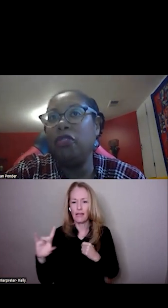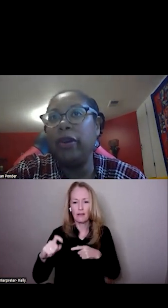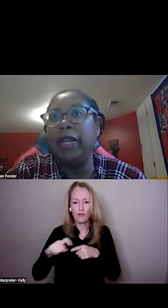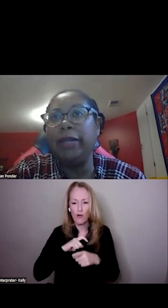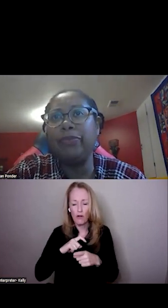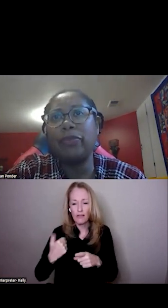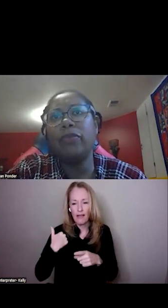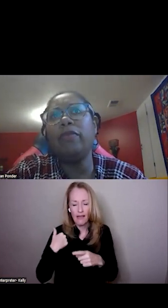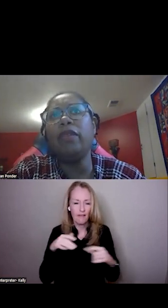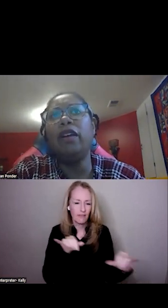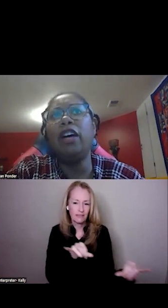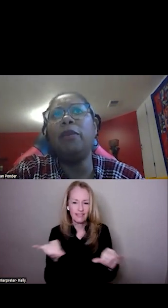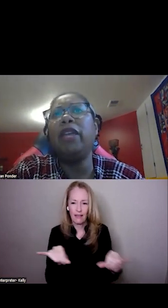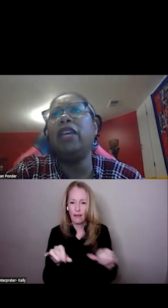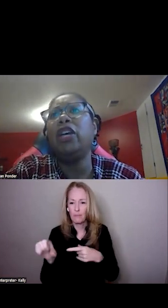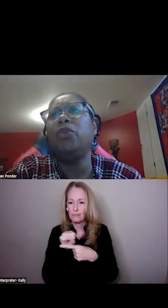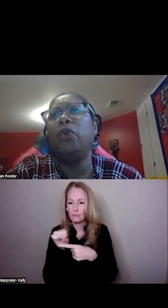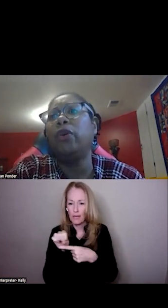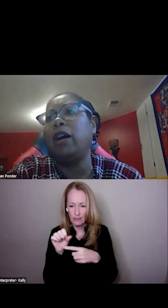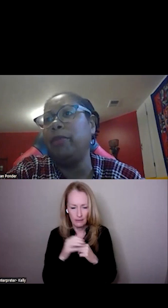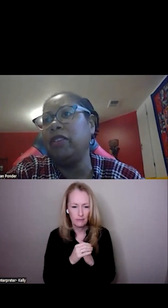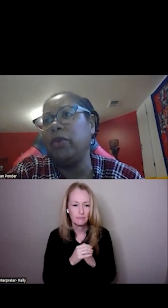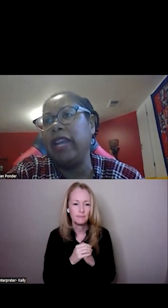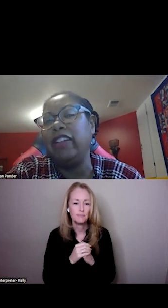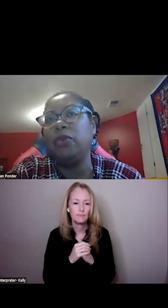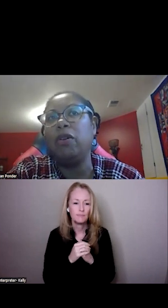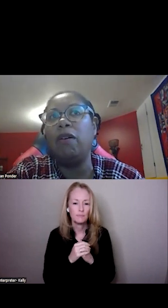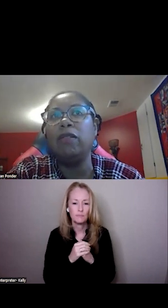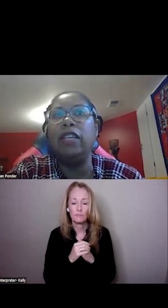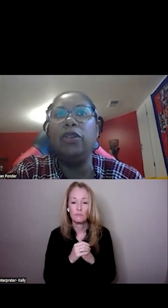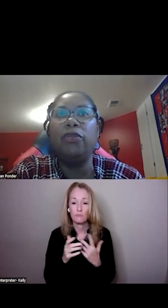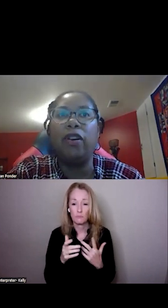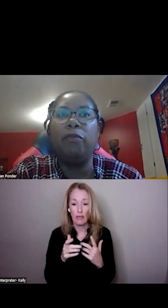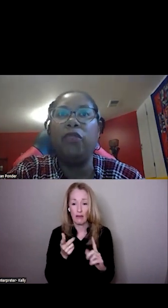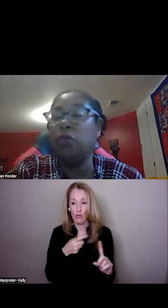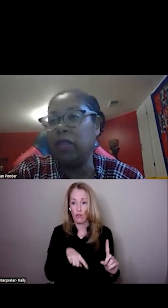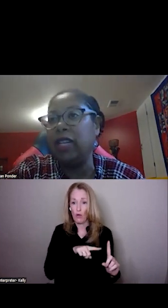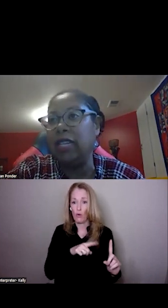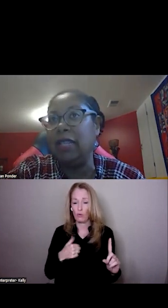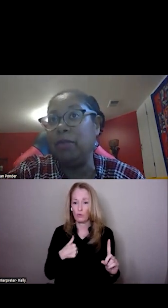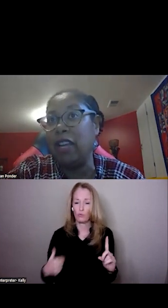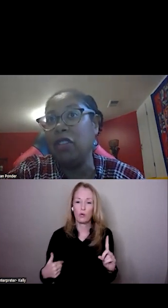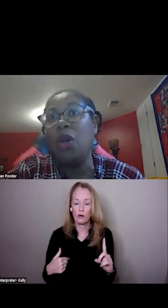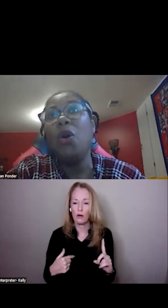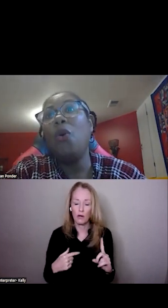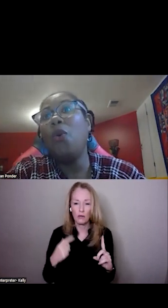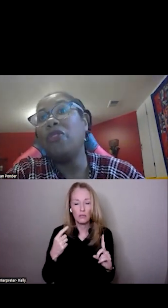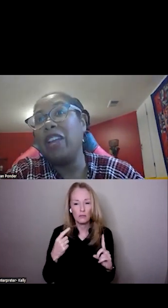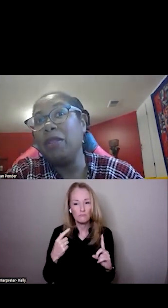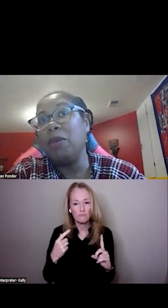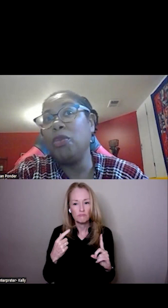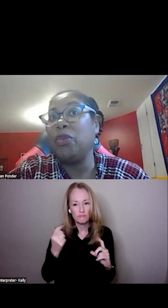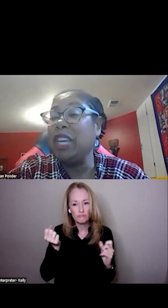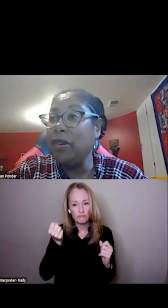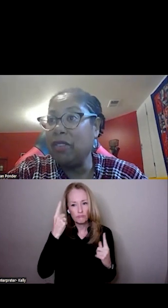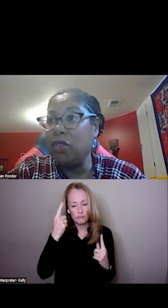type of training and were competent when answering calls, either from folks with IDD themselves or